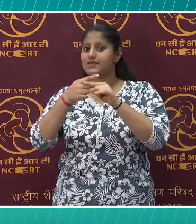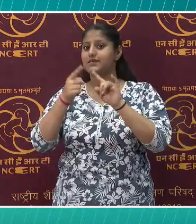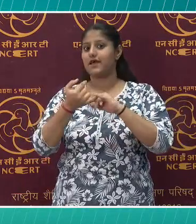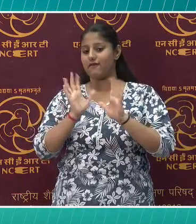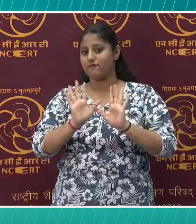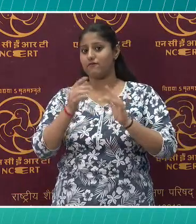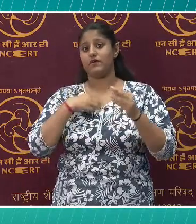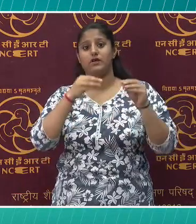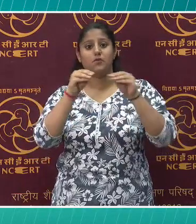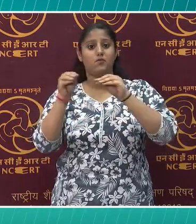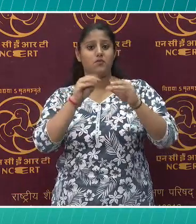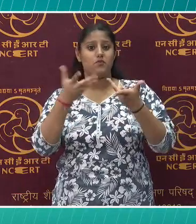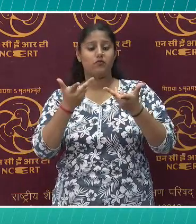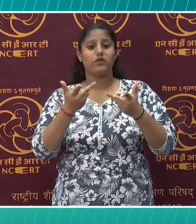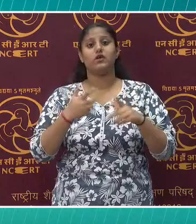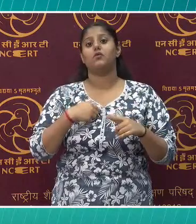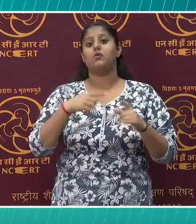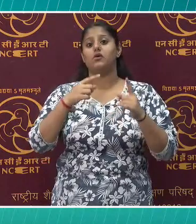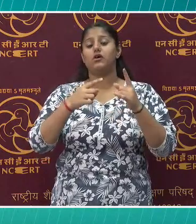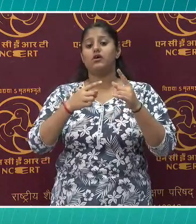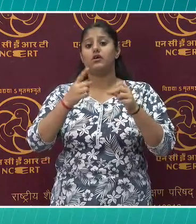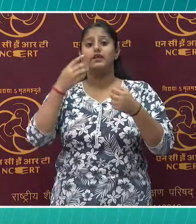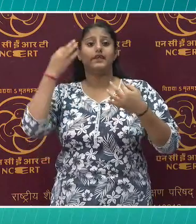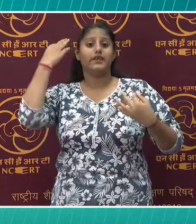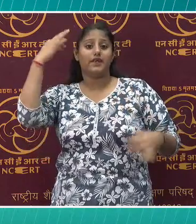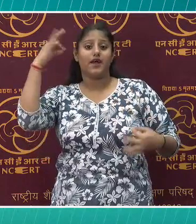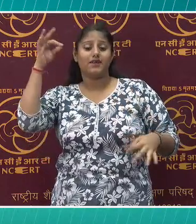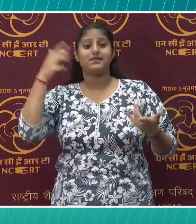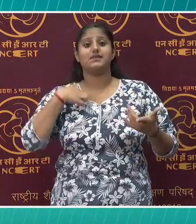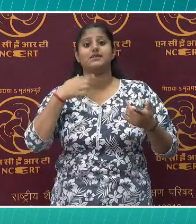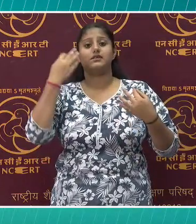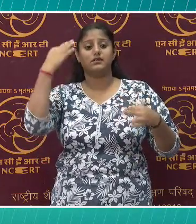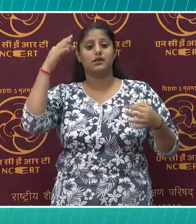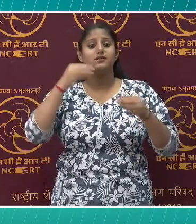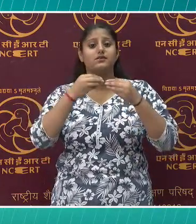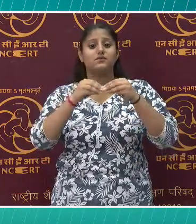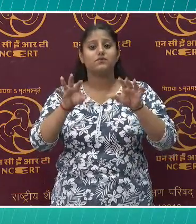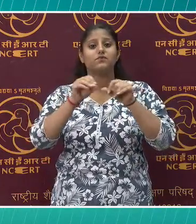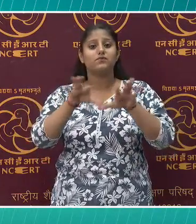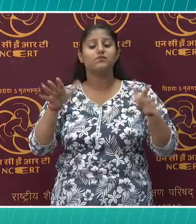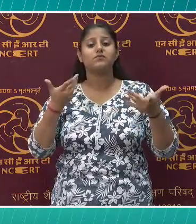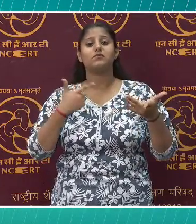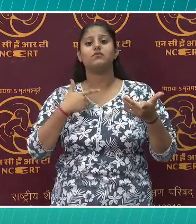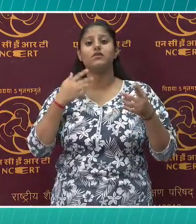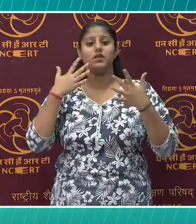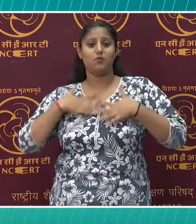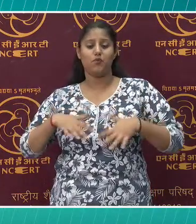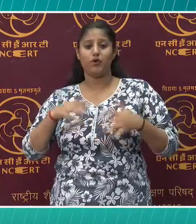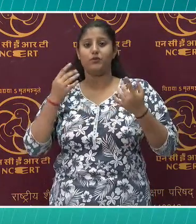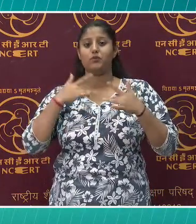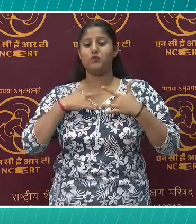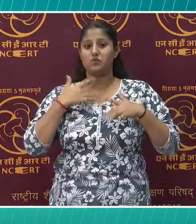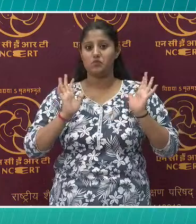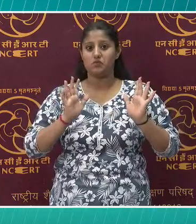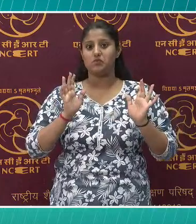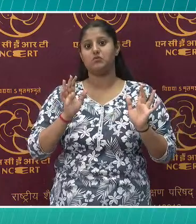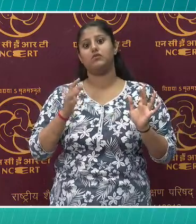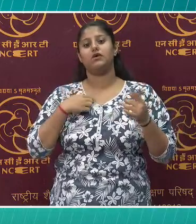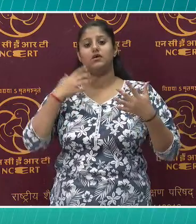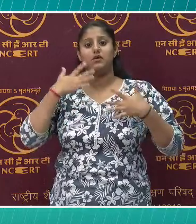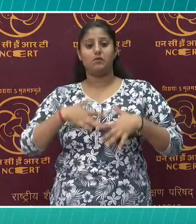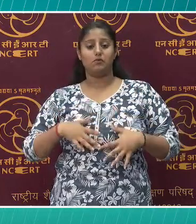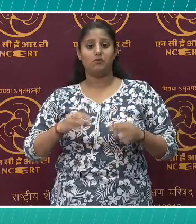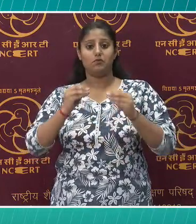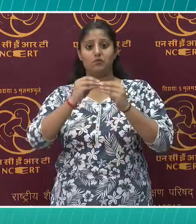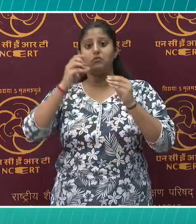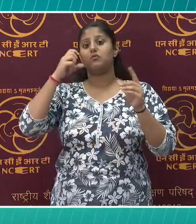movement which transforms to dance is all about the anatomy of your body. Right. That is all biology.